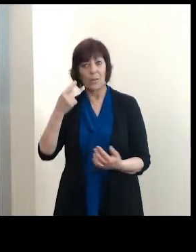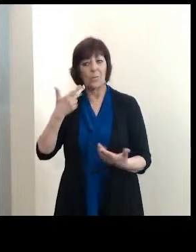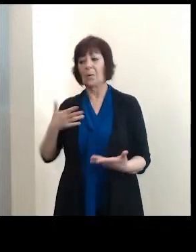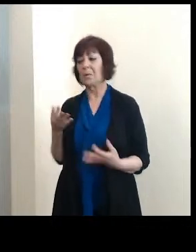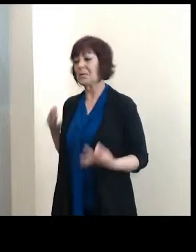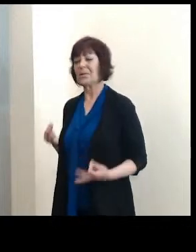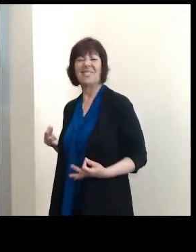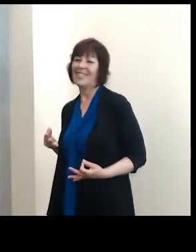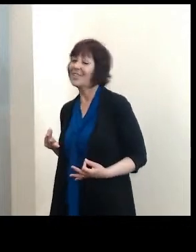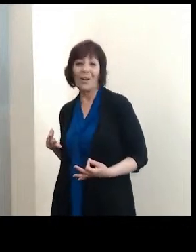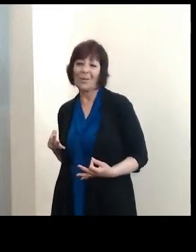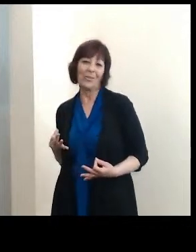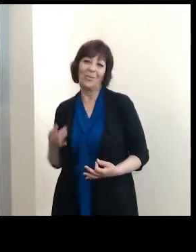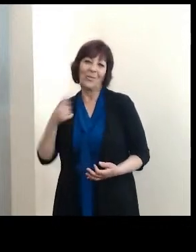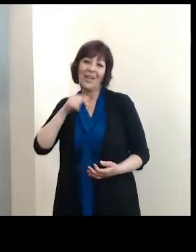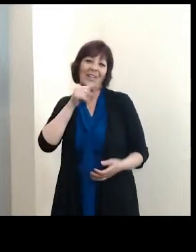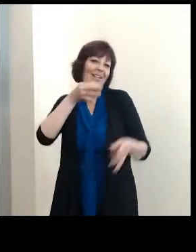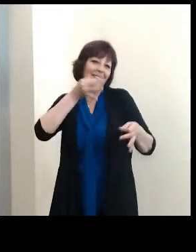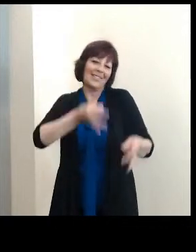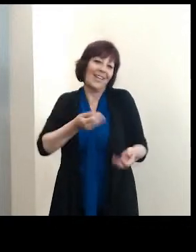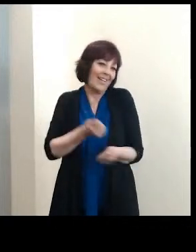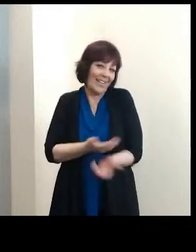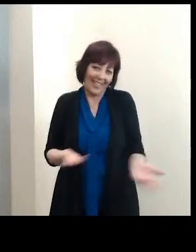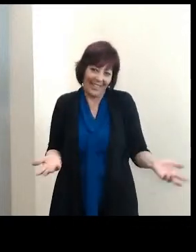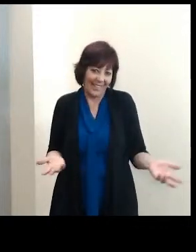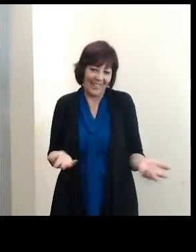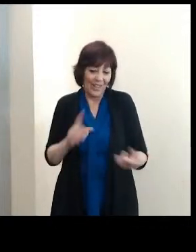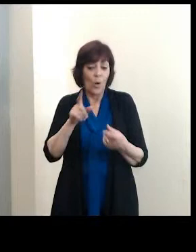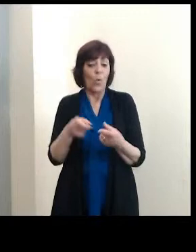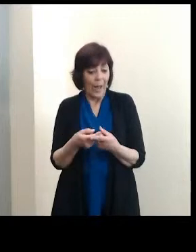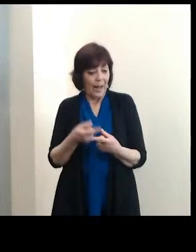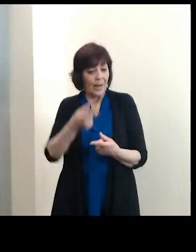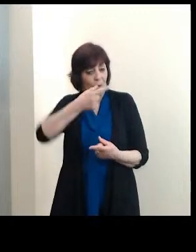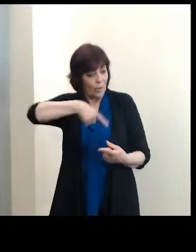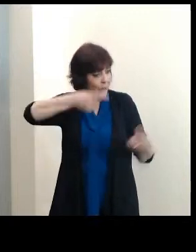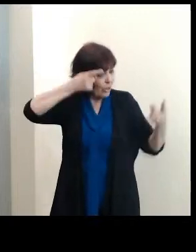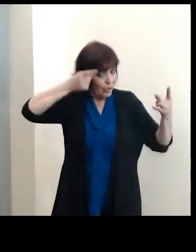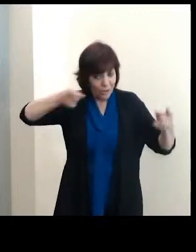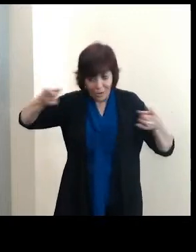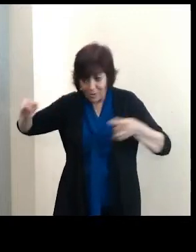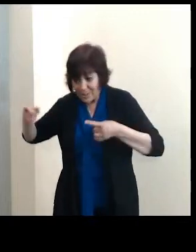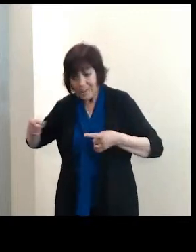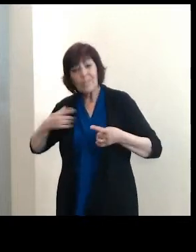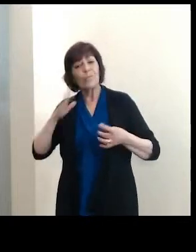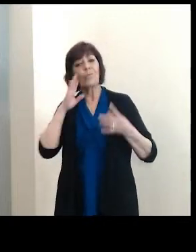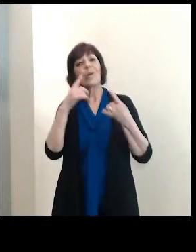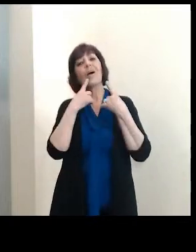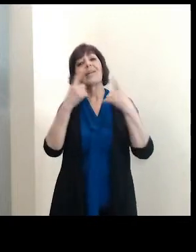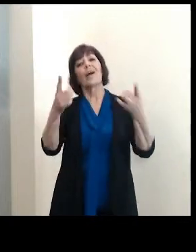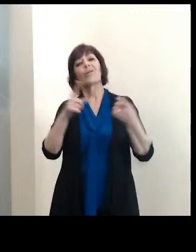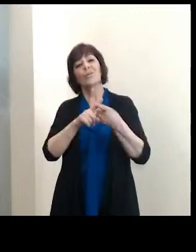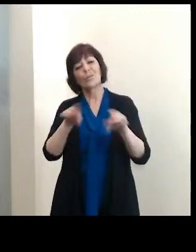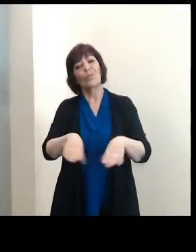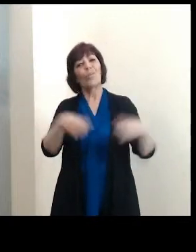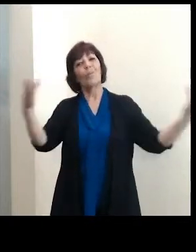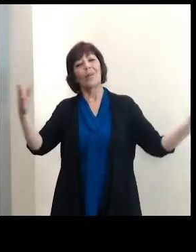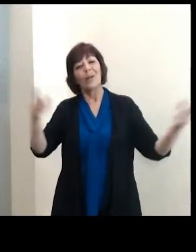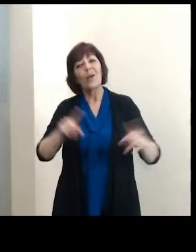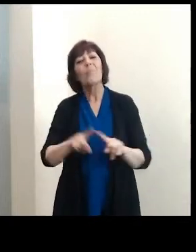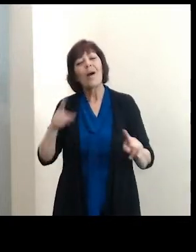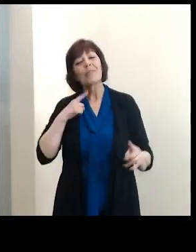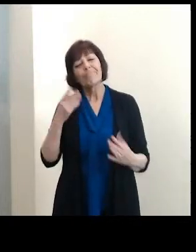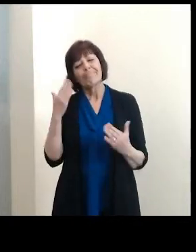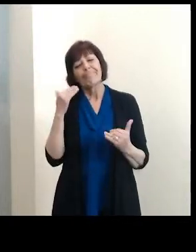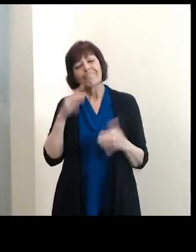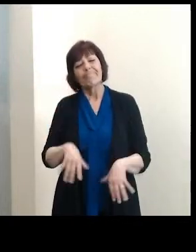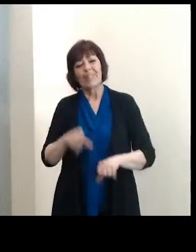already, no decision has been made. And when we reach an agreement, we'll announce that to the public. But I do anticipate it's going to take some